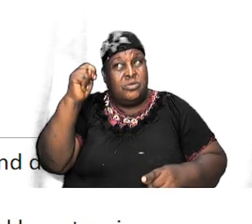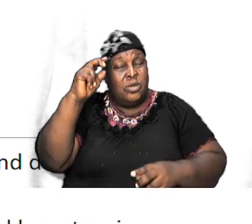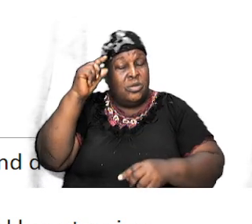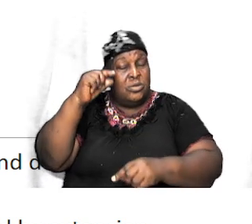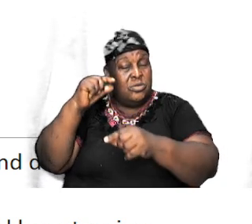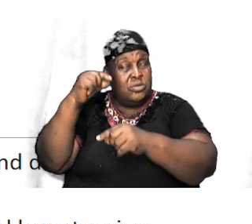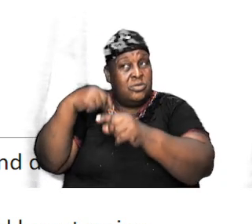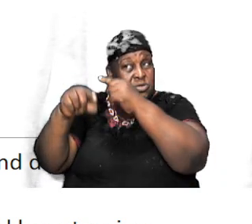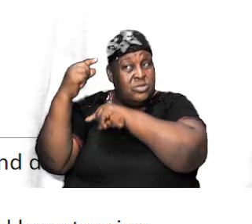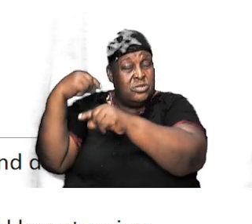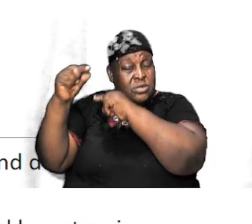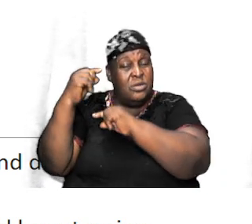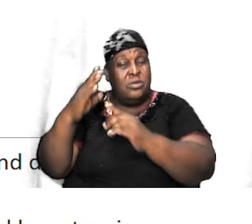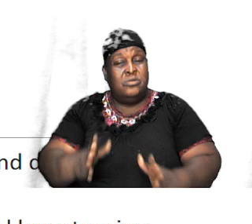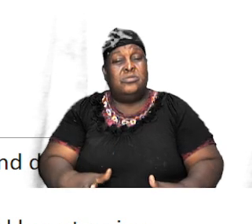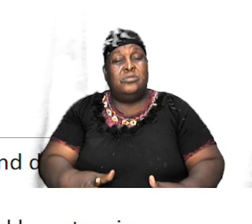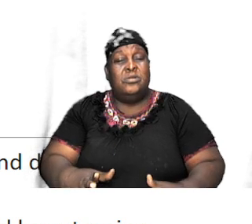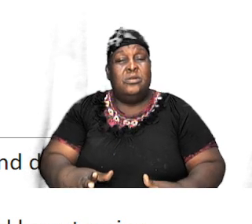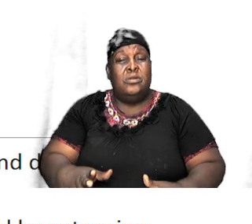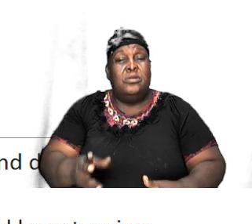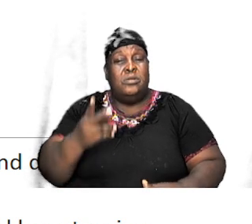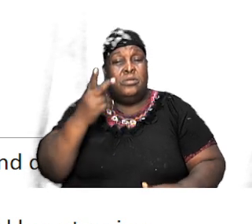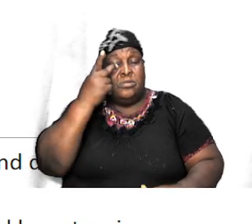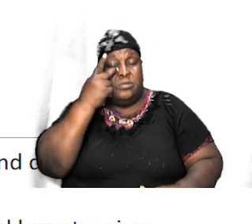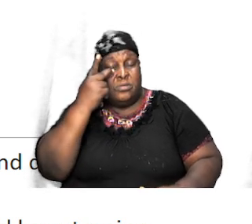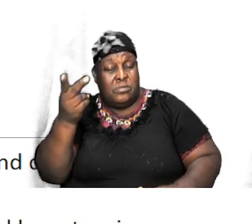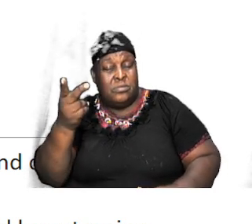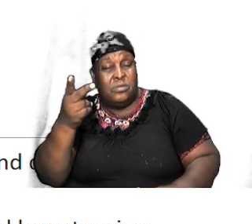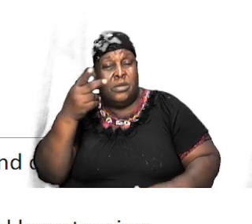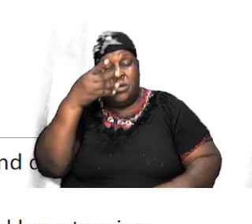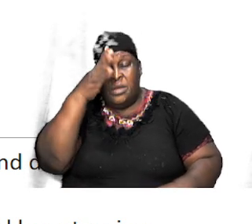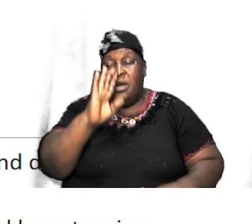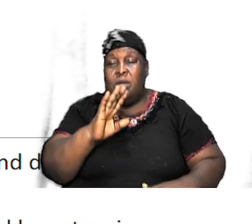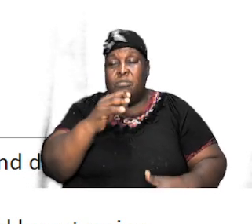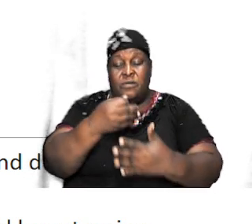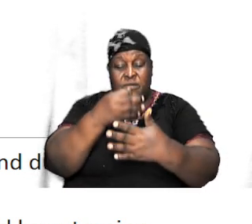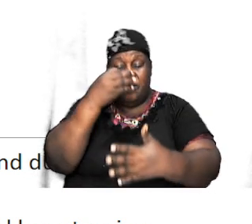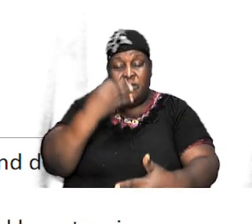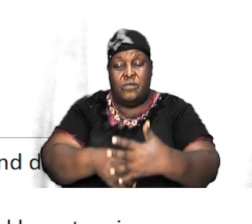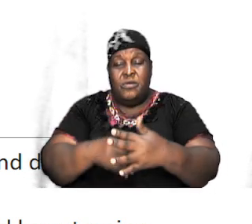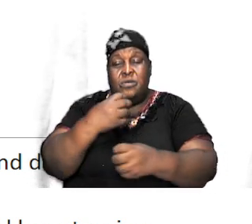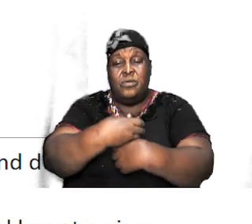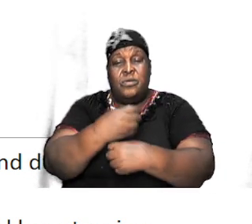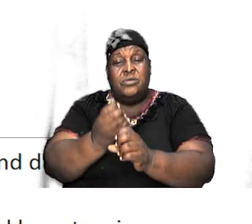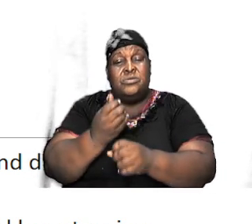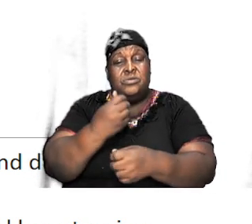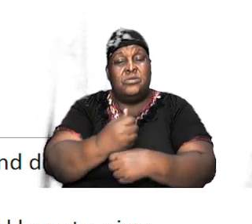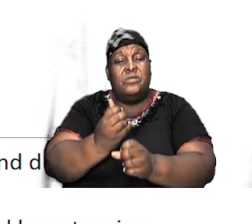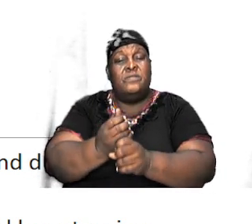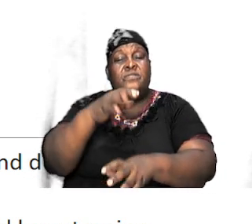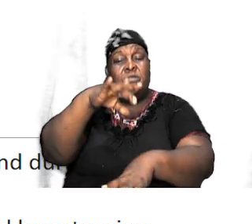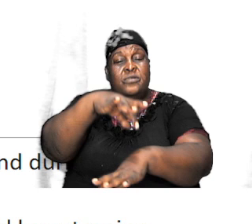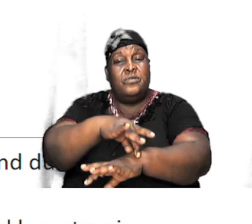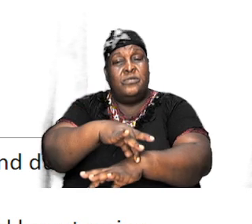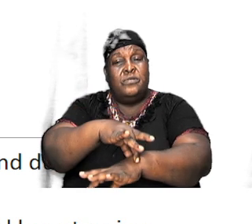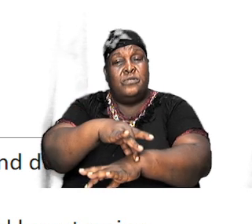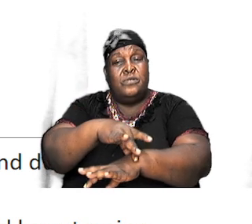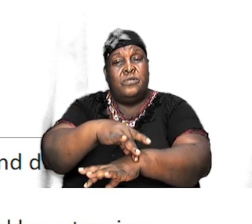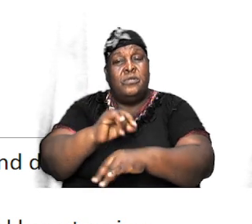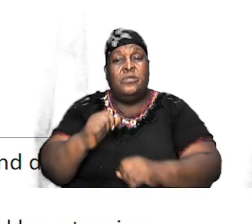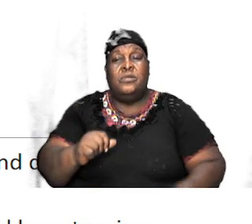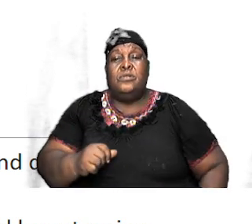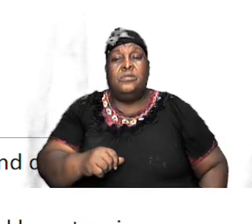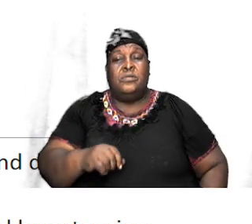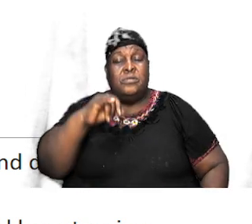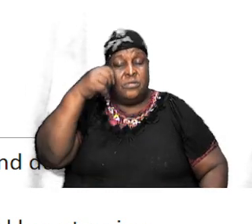at God before the creation of the earth. And as I said, he